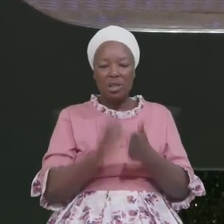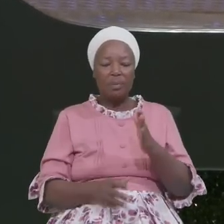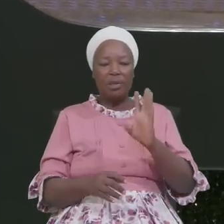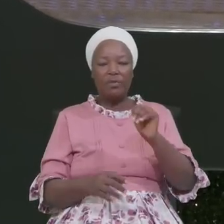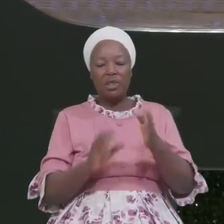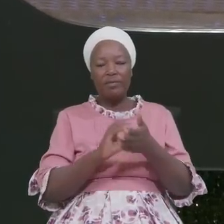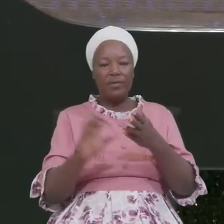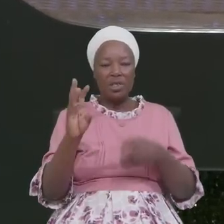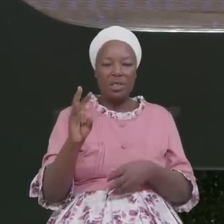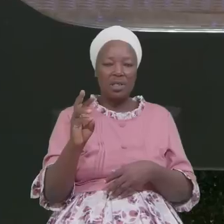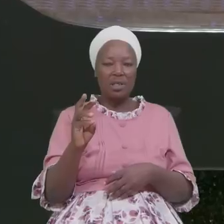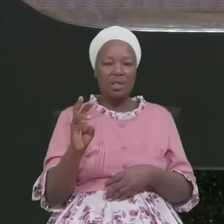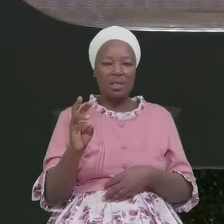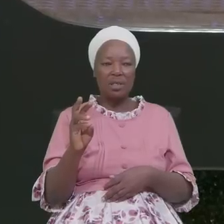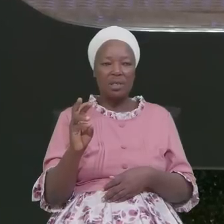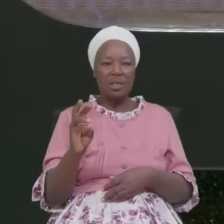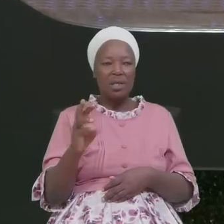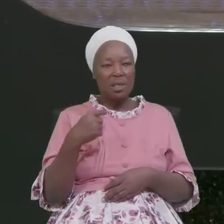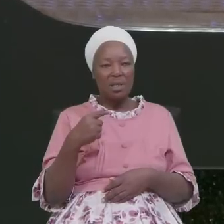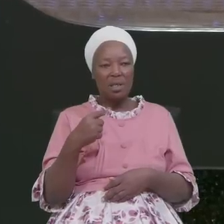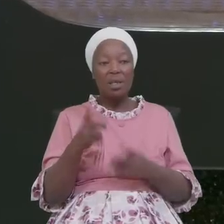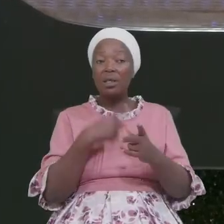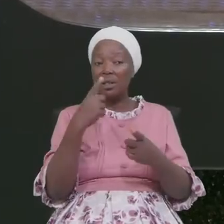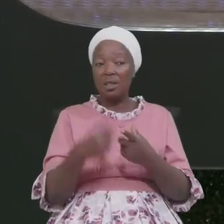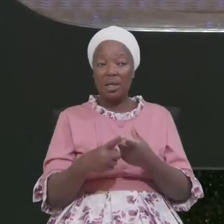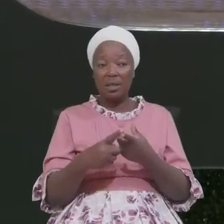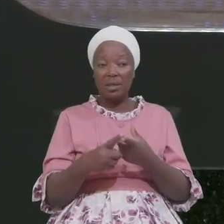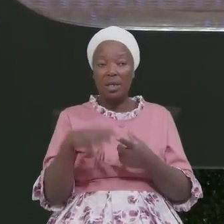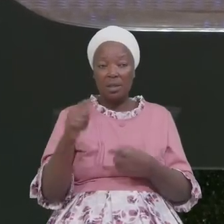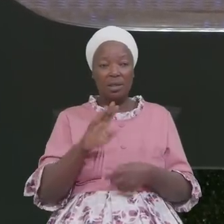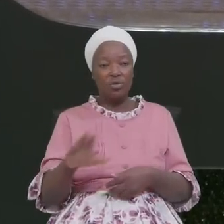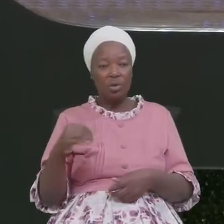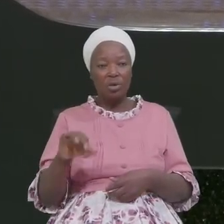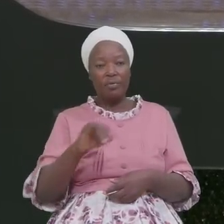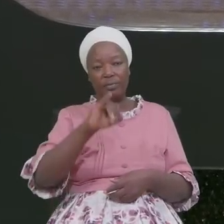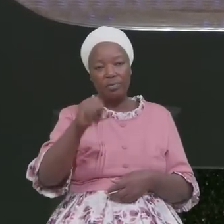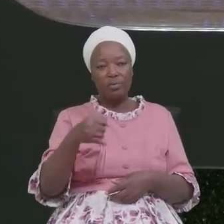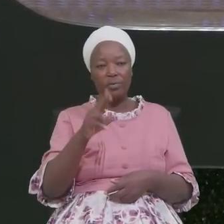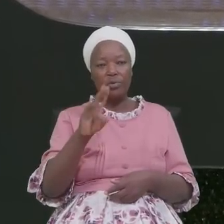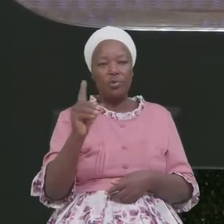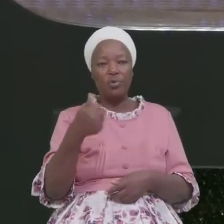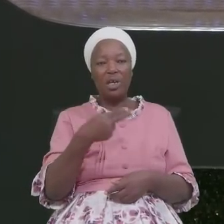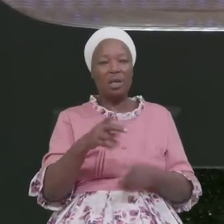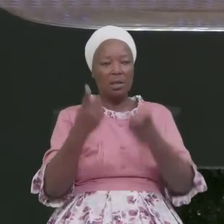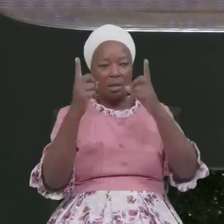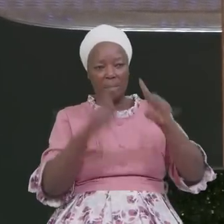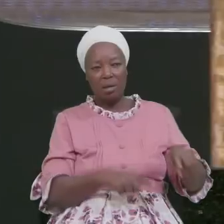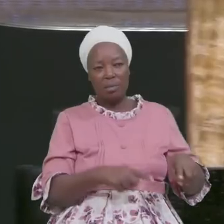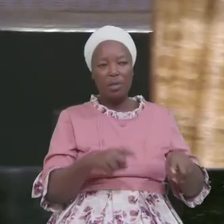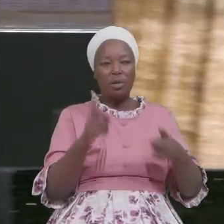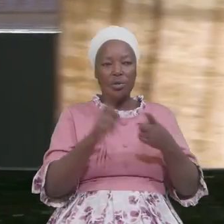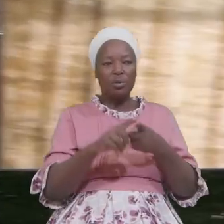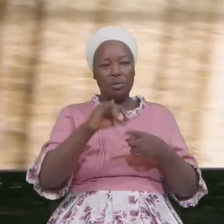verse 6. It says, then the children of Judah came